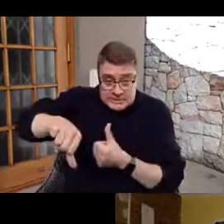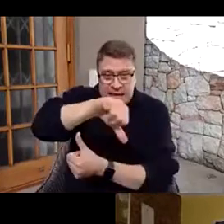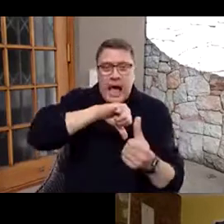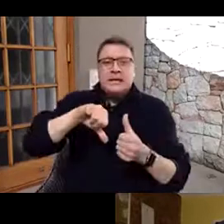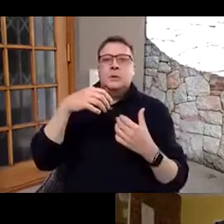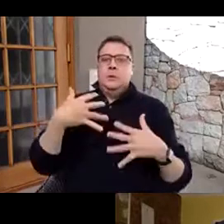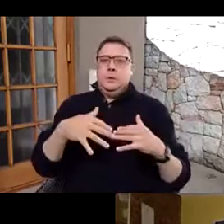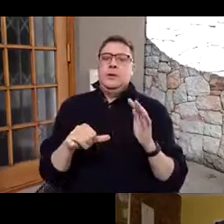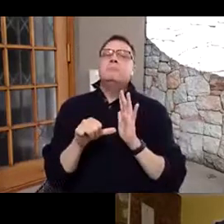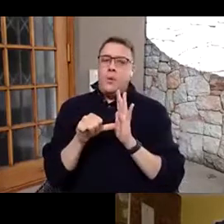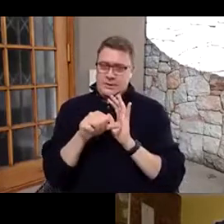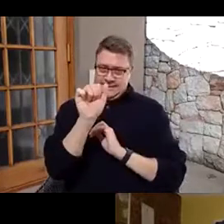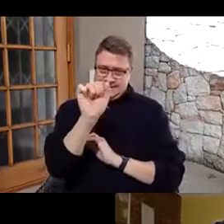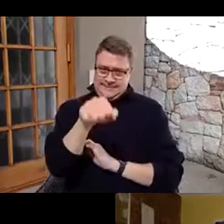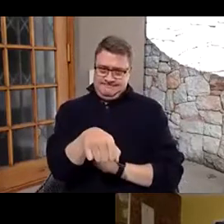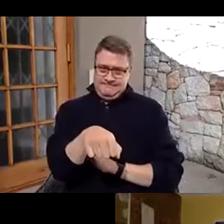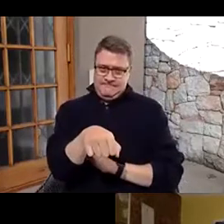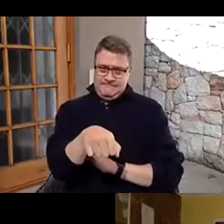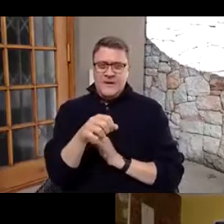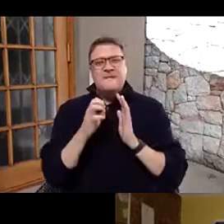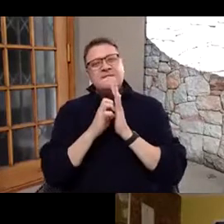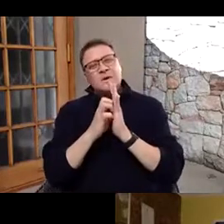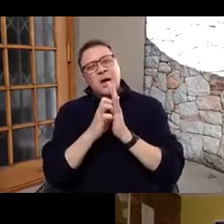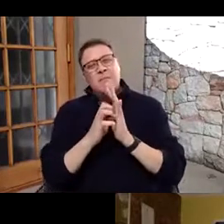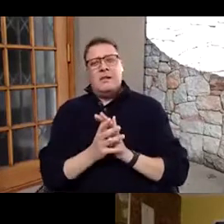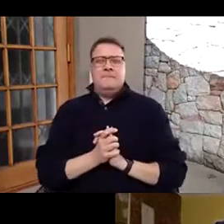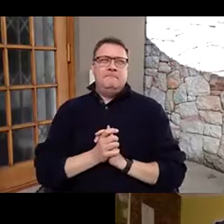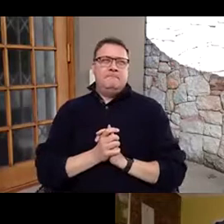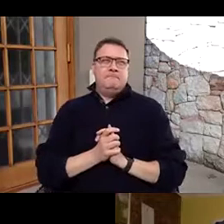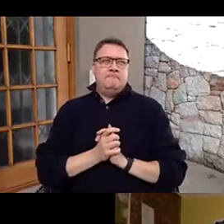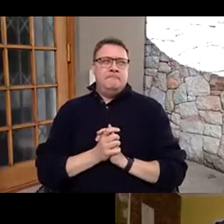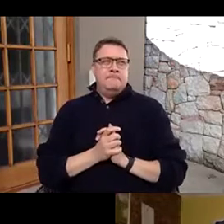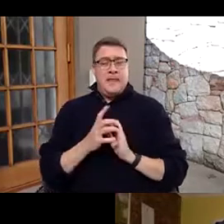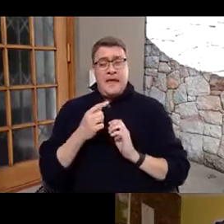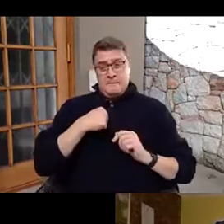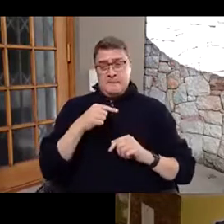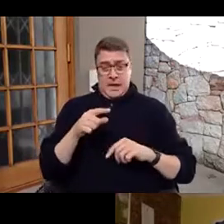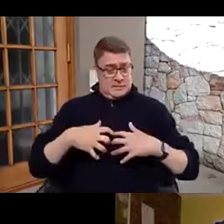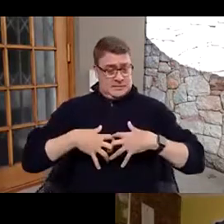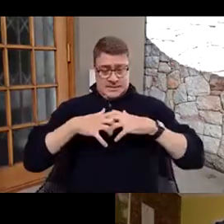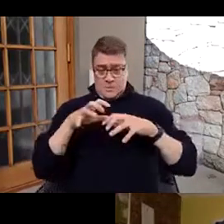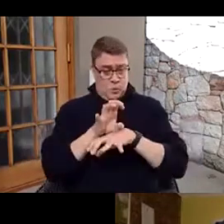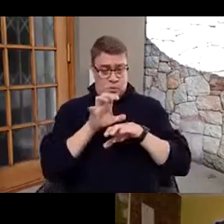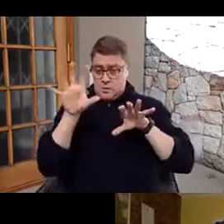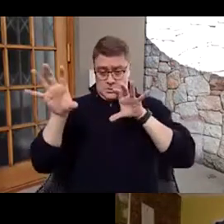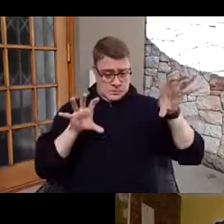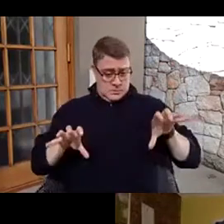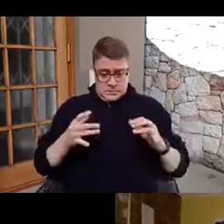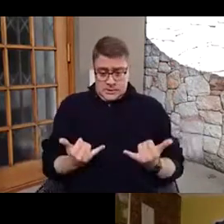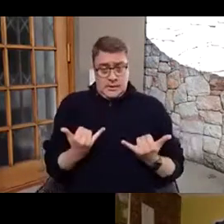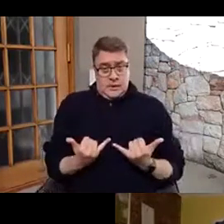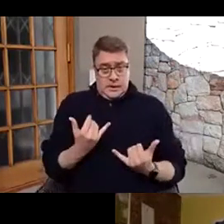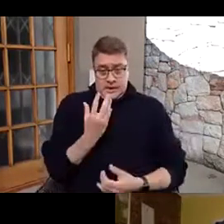because, for example, the setup that I have running here today allows me